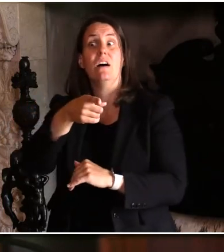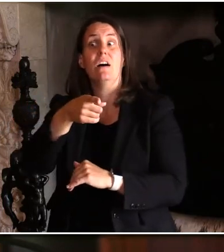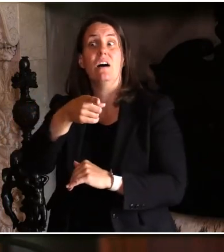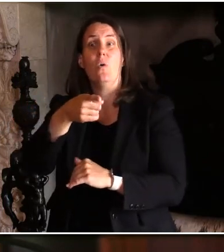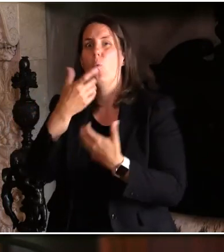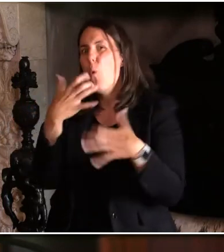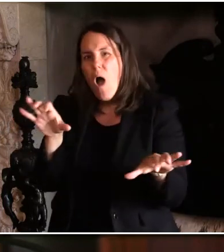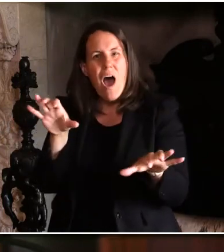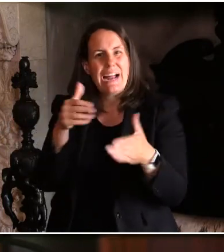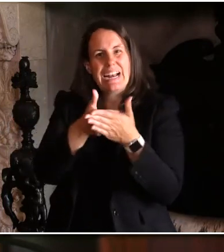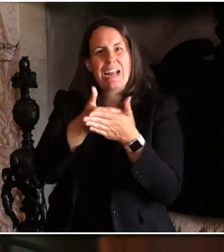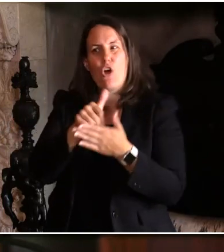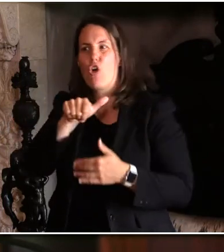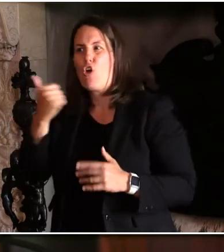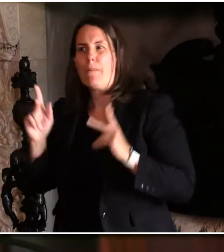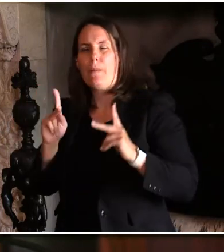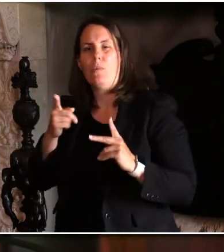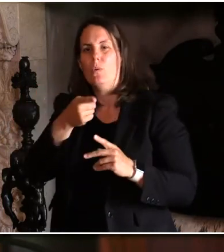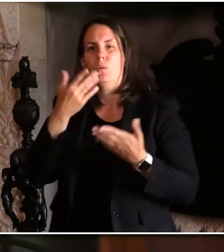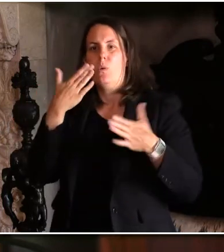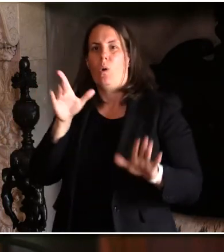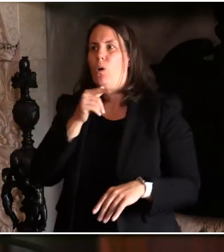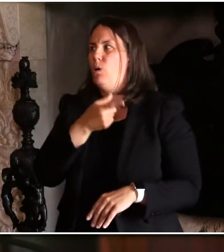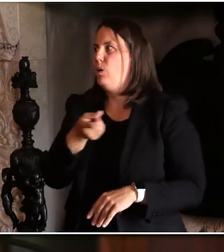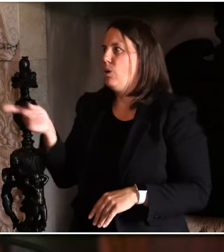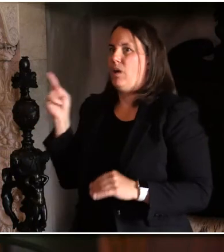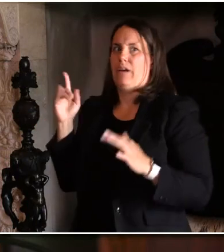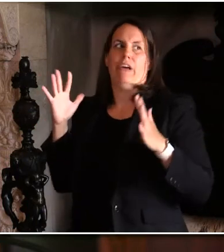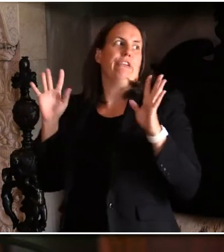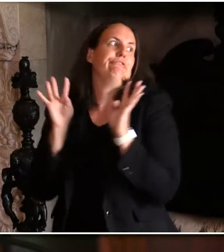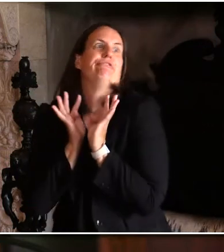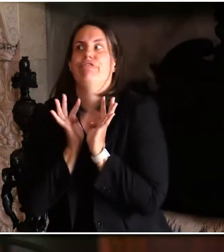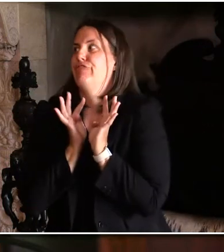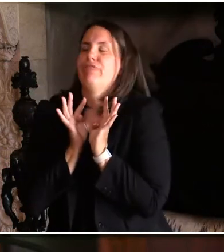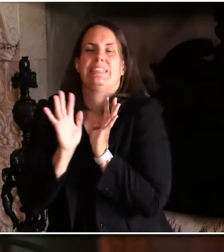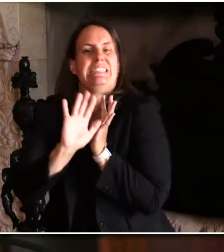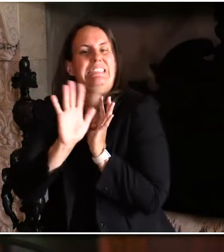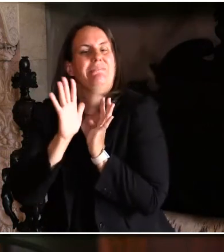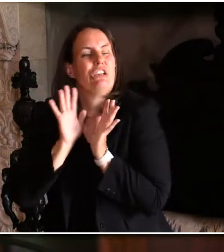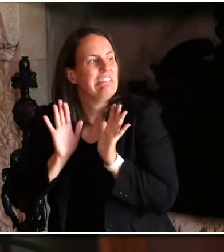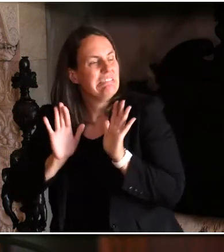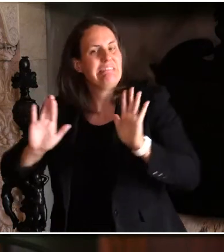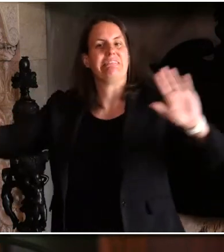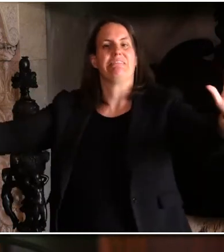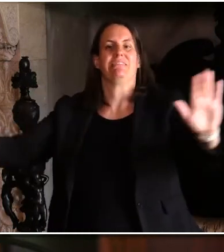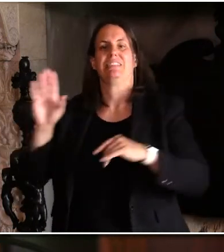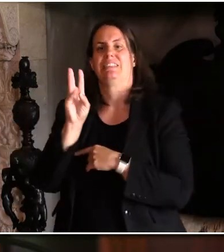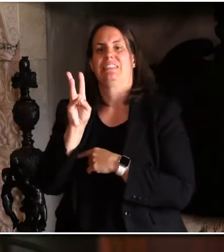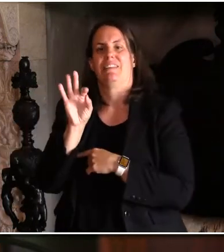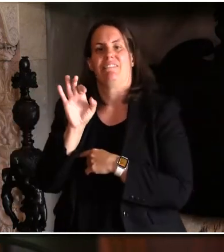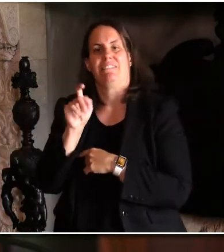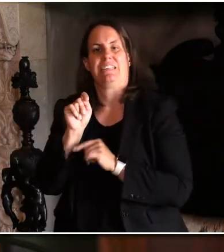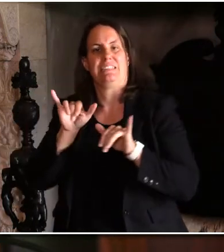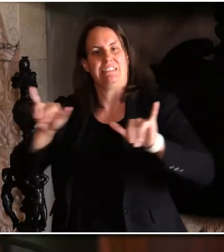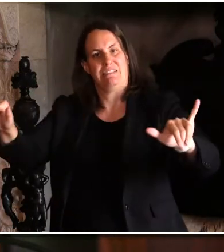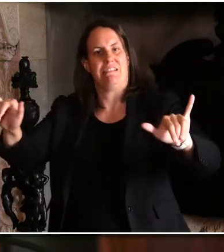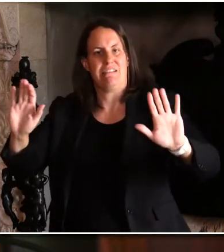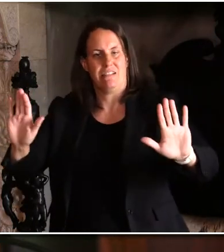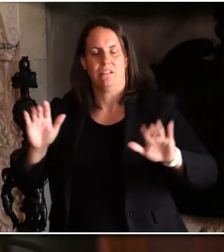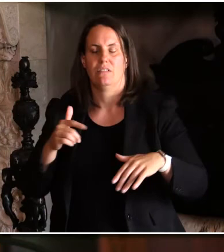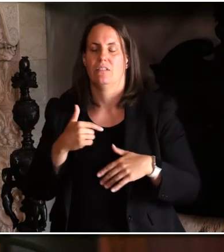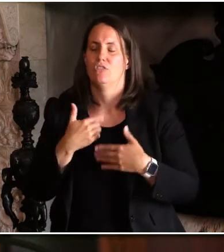wrap our arms around that outbreak in a way that helps stop the spread. And so we would encourage people to continue to do